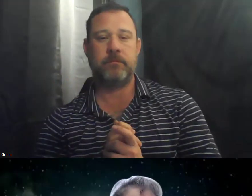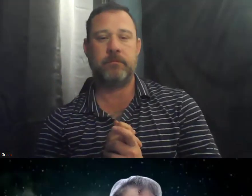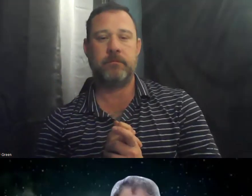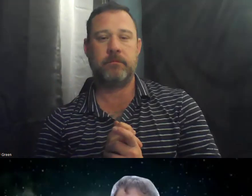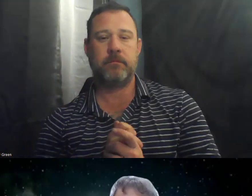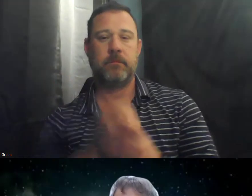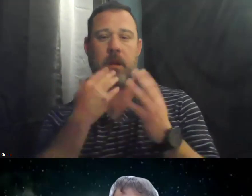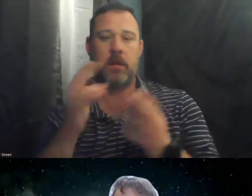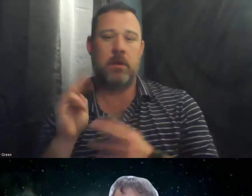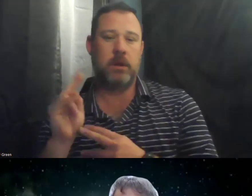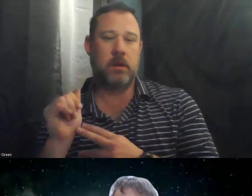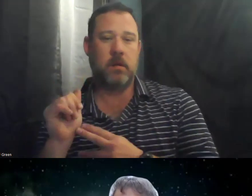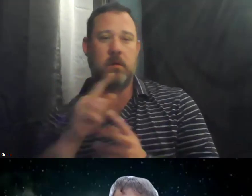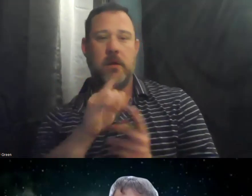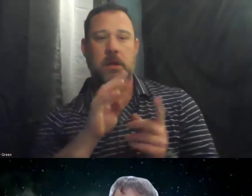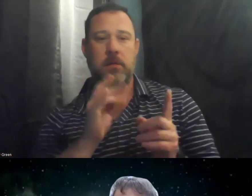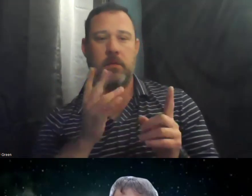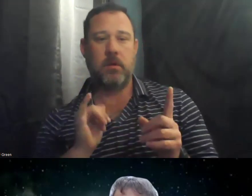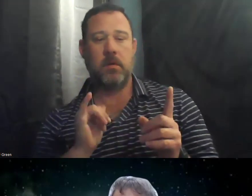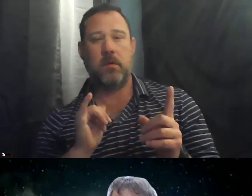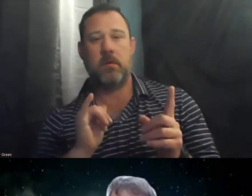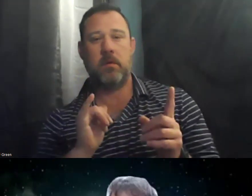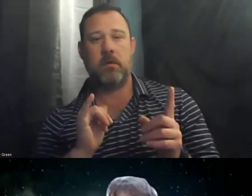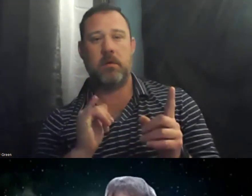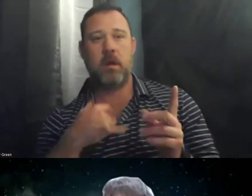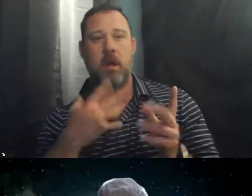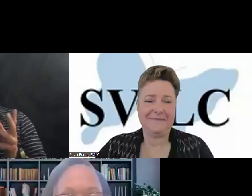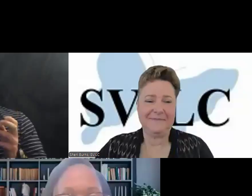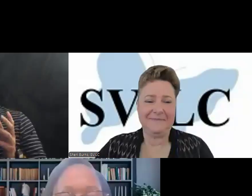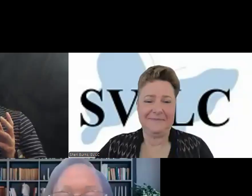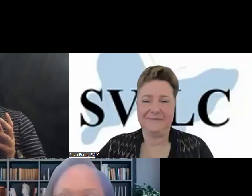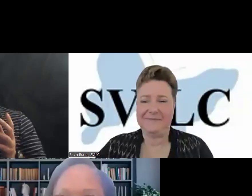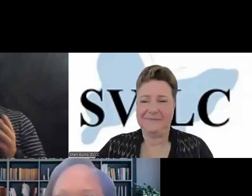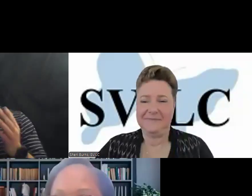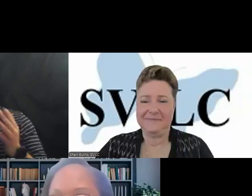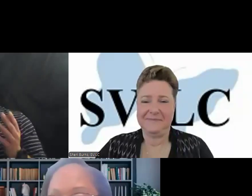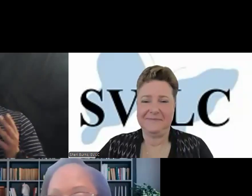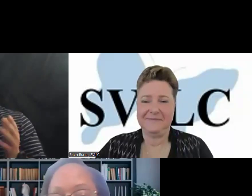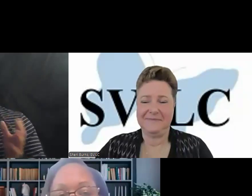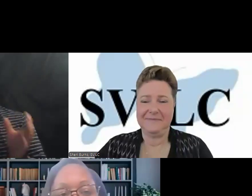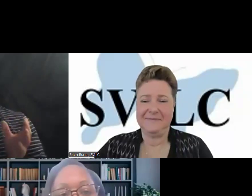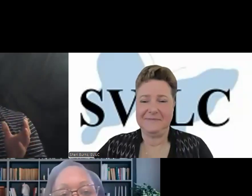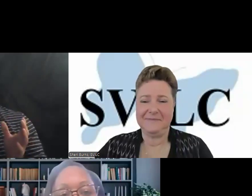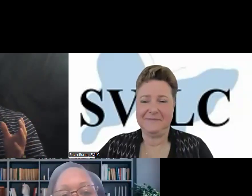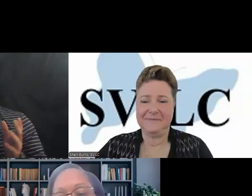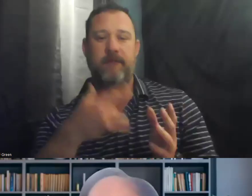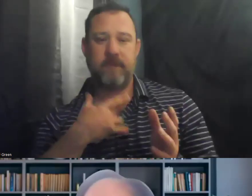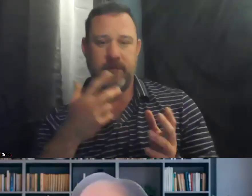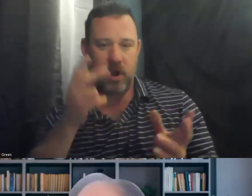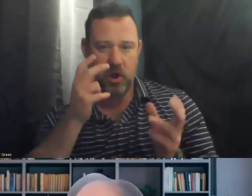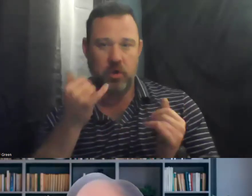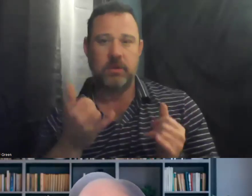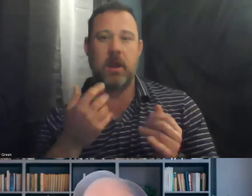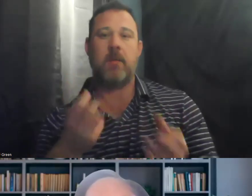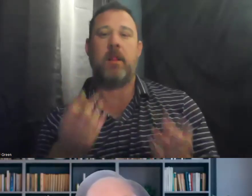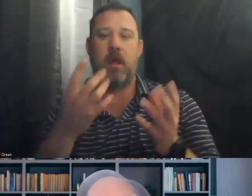Thank you, Nina. Kimberly. I just wanted to thank you all for hearing me. I felt really hurt today, and I'm getting lots of